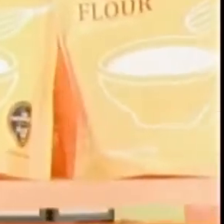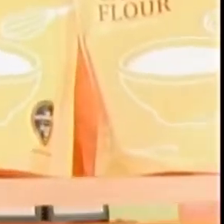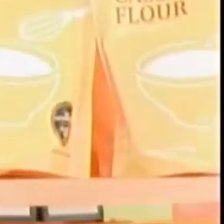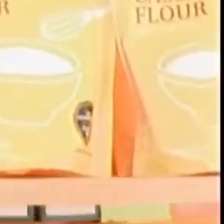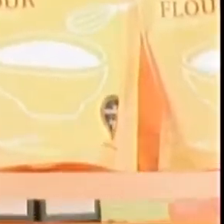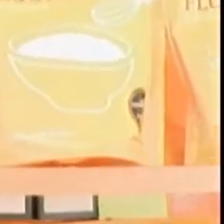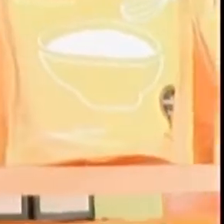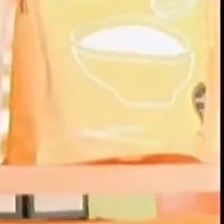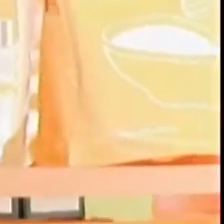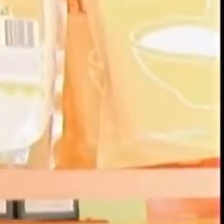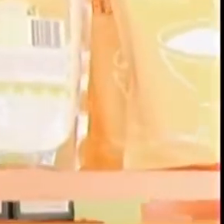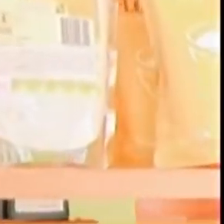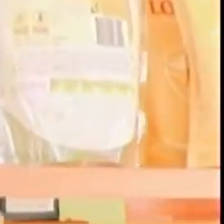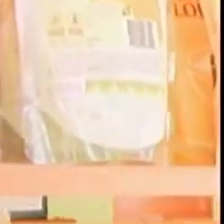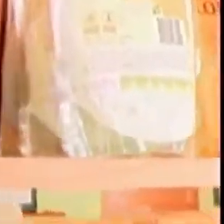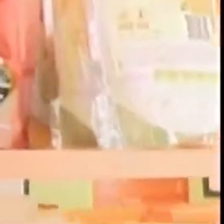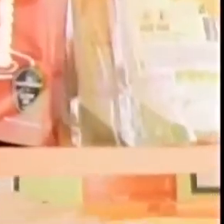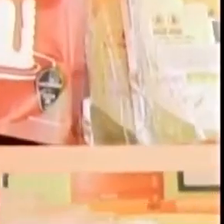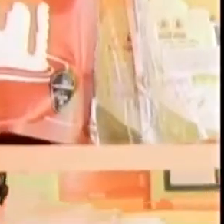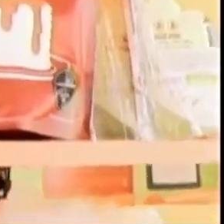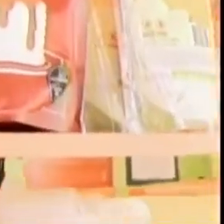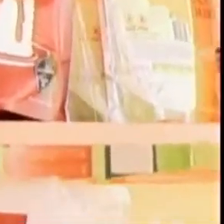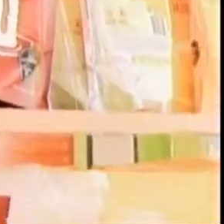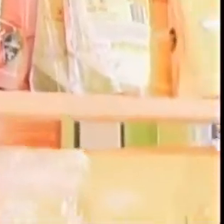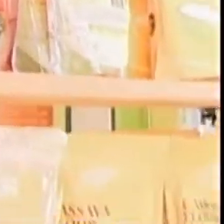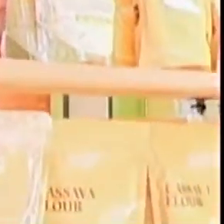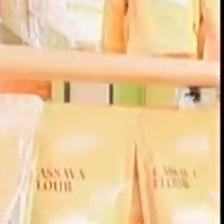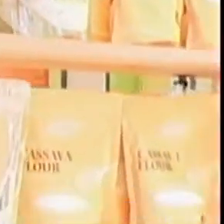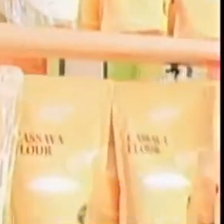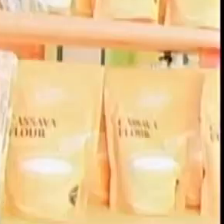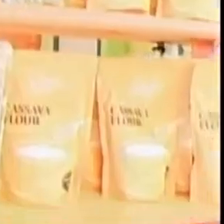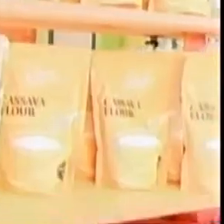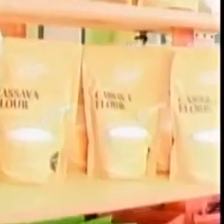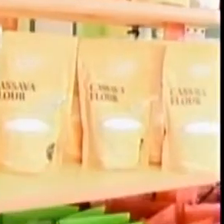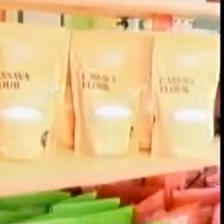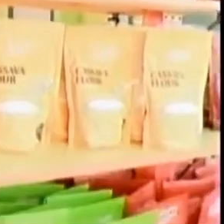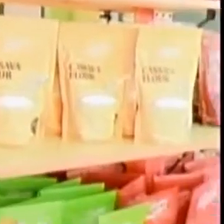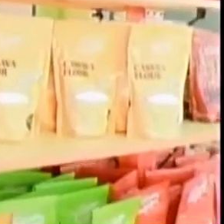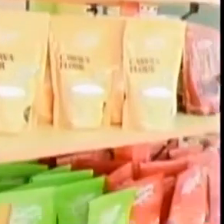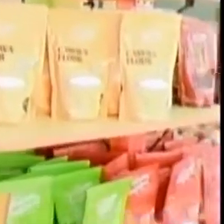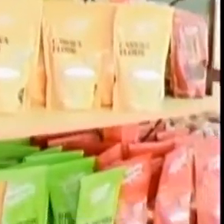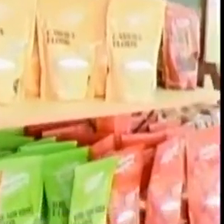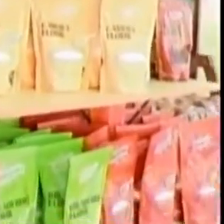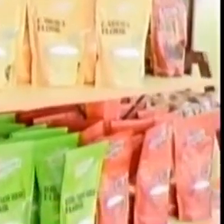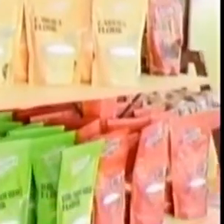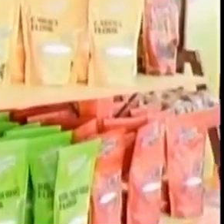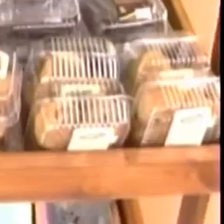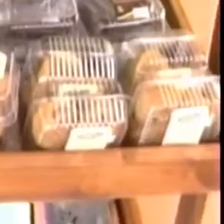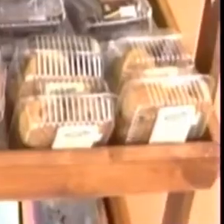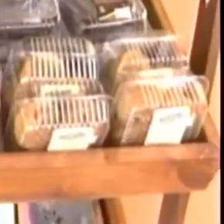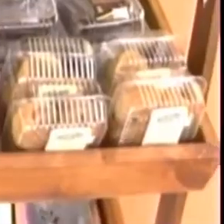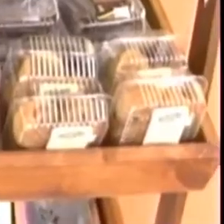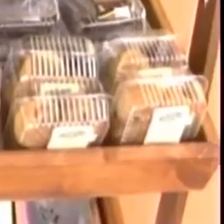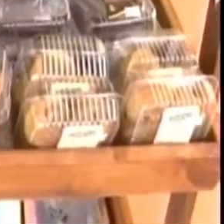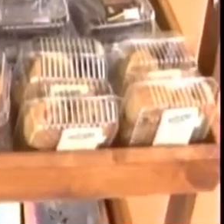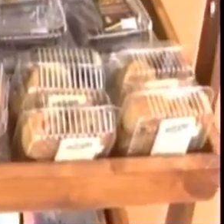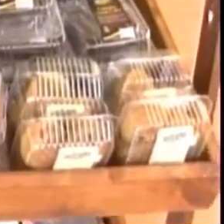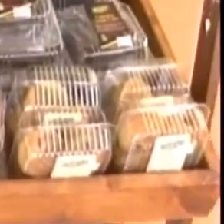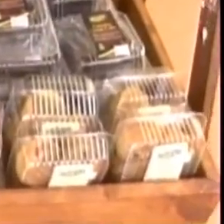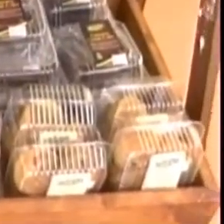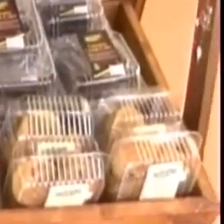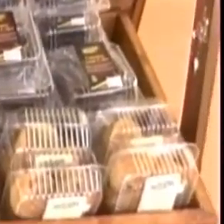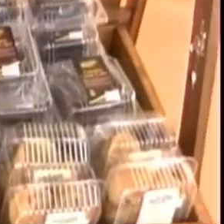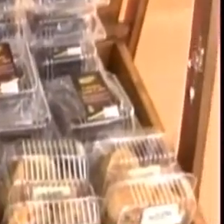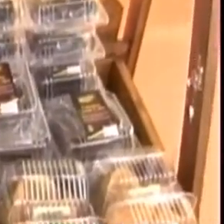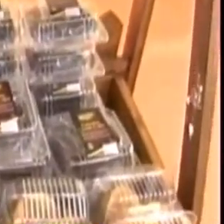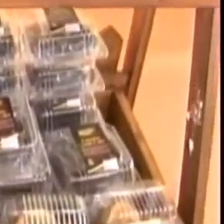porridge mixes, along with sorbet, which all retail at the BADMC's Carmitas shops, as well as other select locations. Mr. Waith said